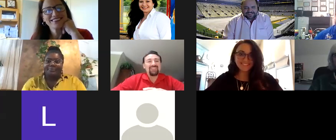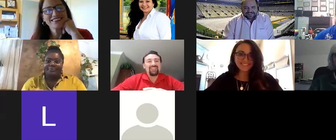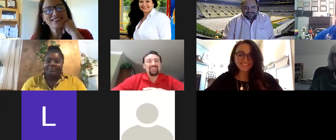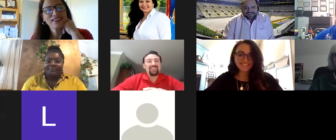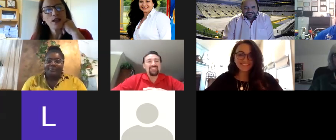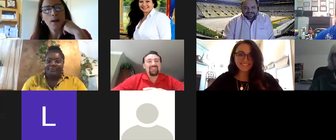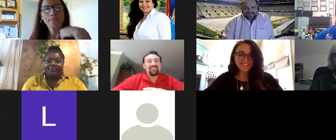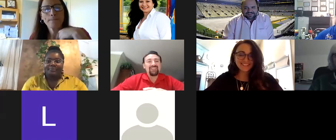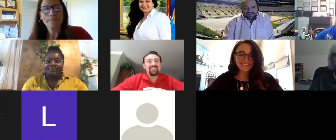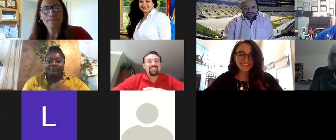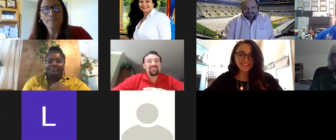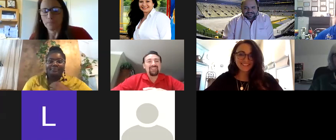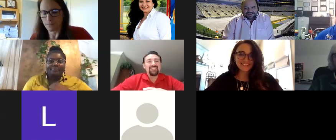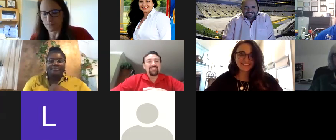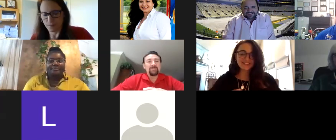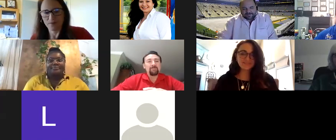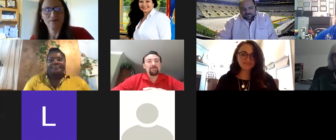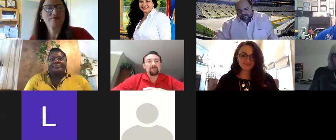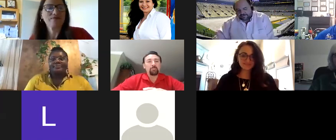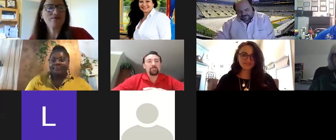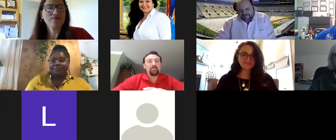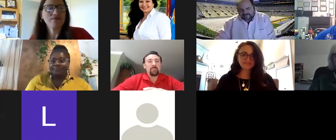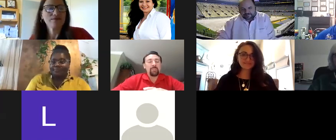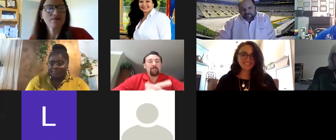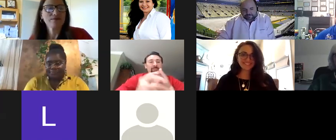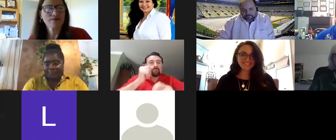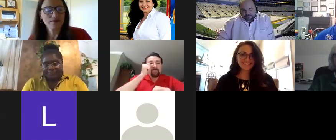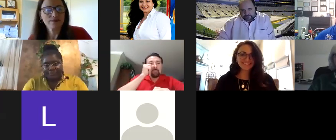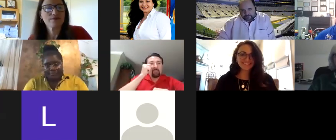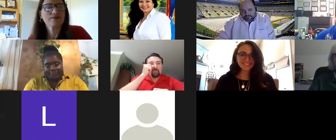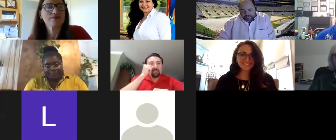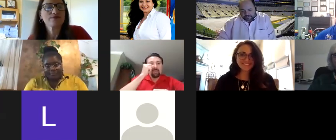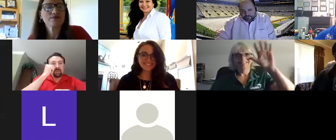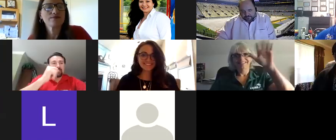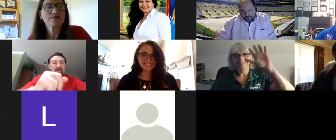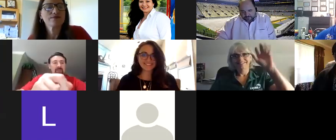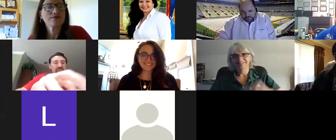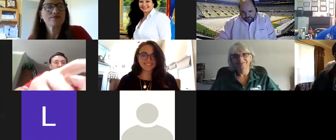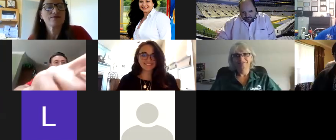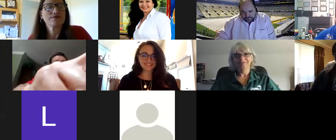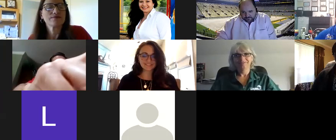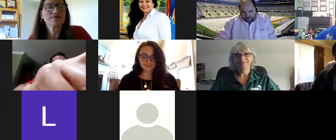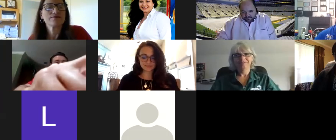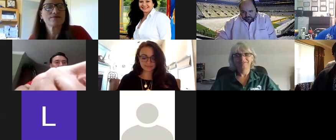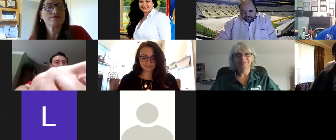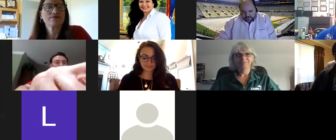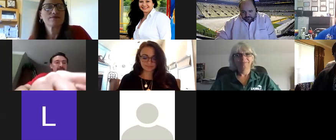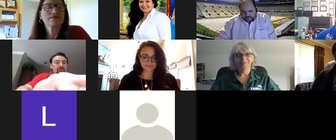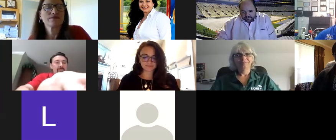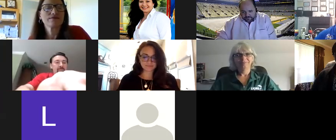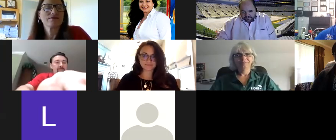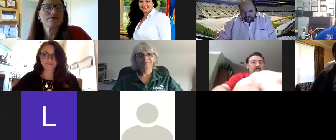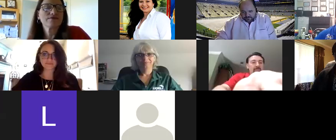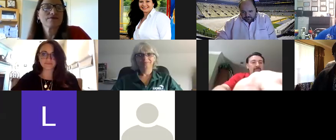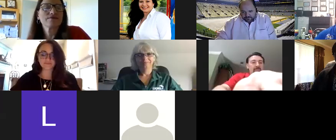Yeah. Okay, got it. Thank you. Because Cindy could not get on with her video. Oh, All right, that's right.